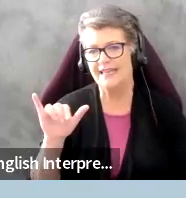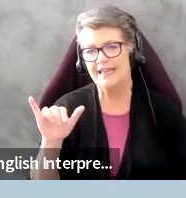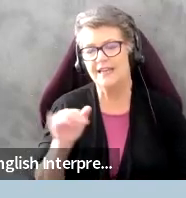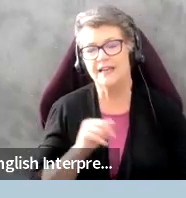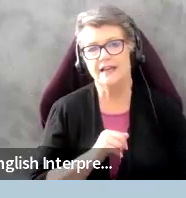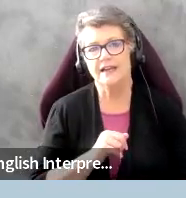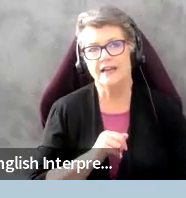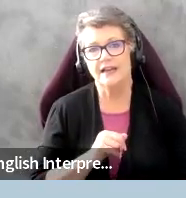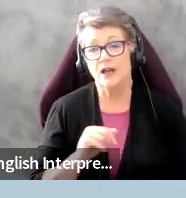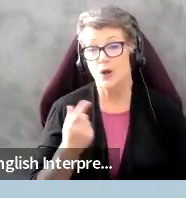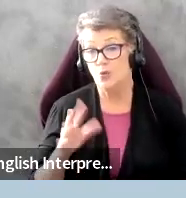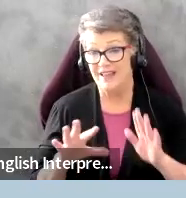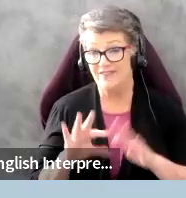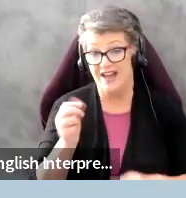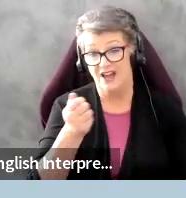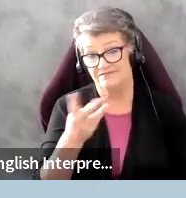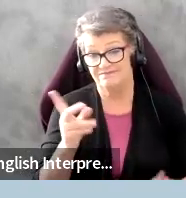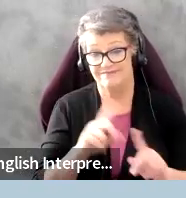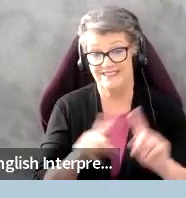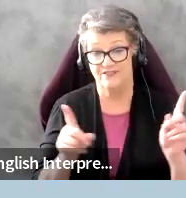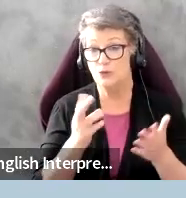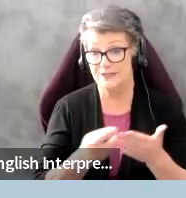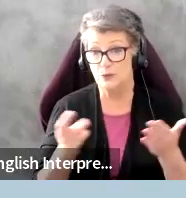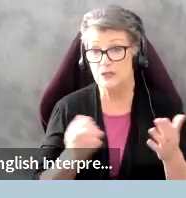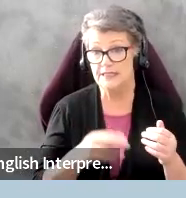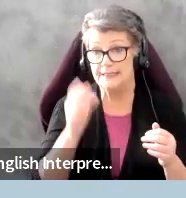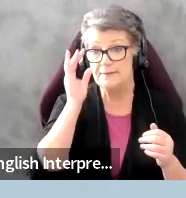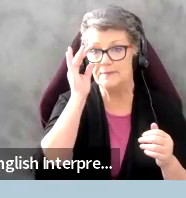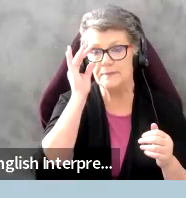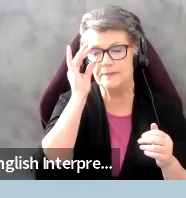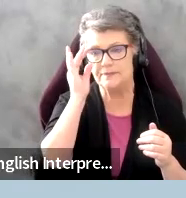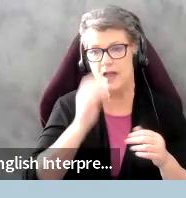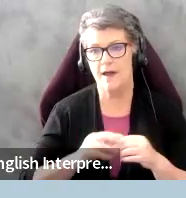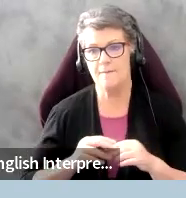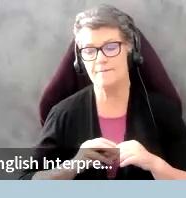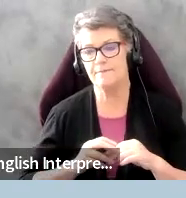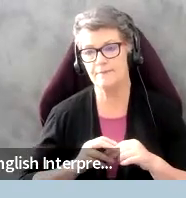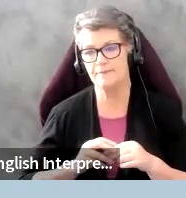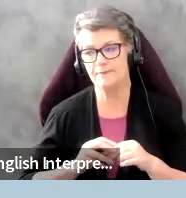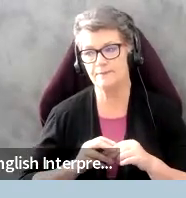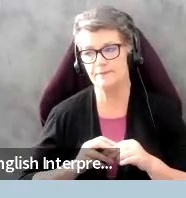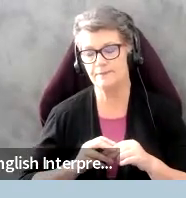We found a number of different resources from